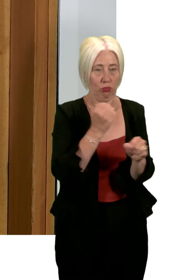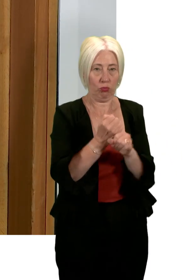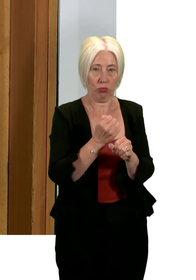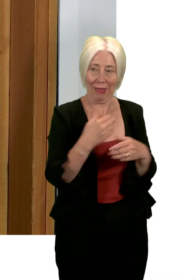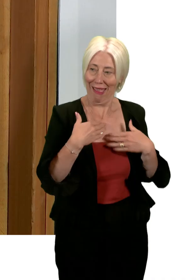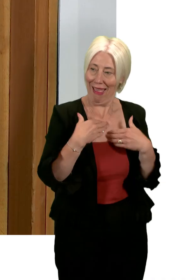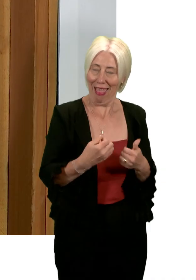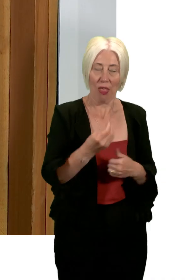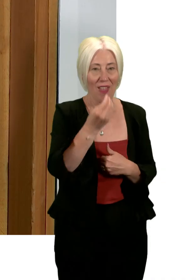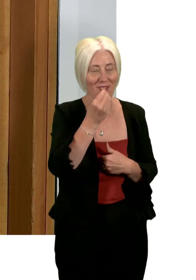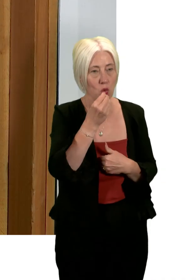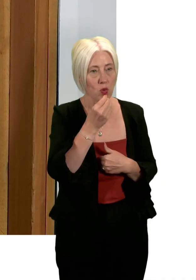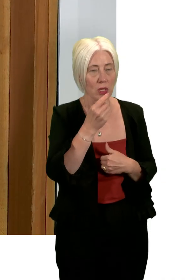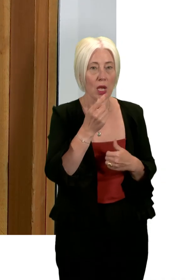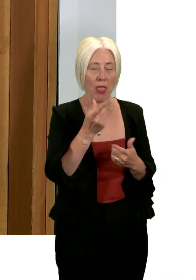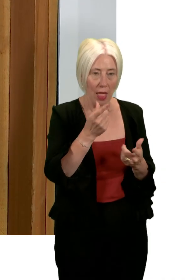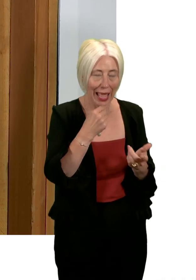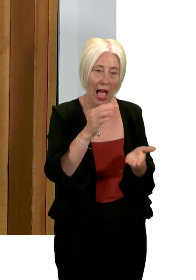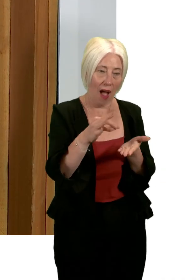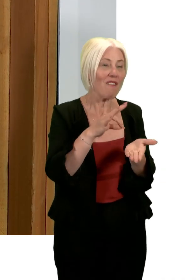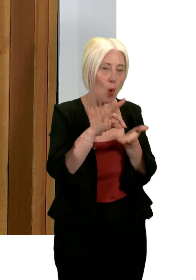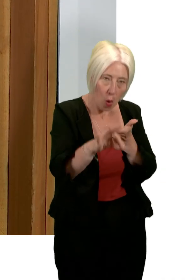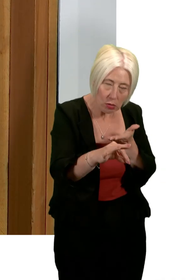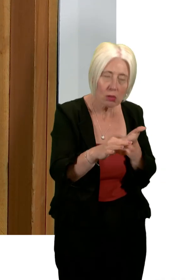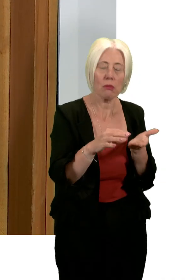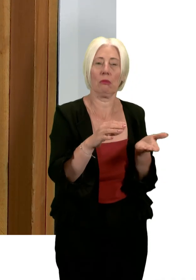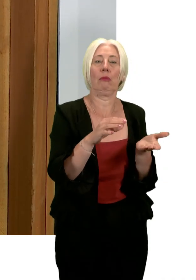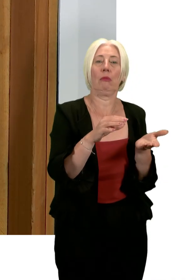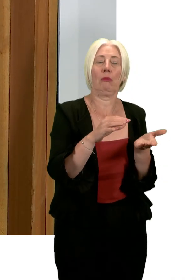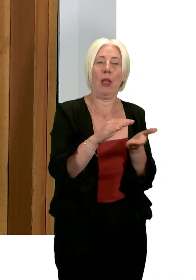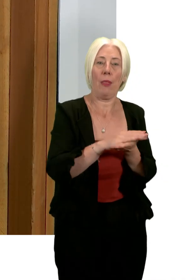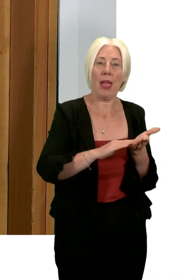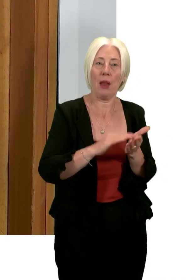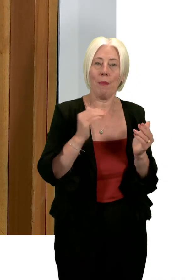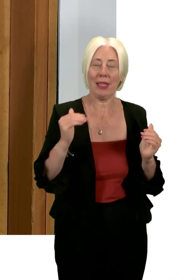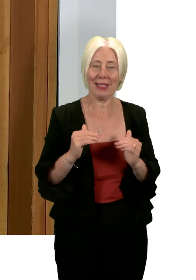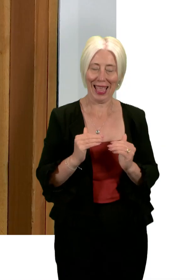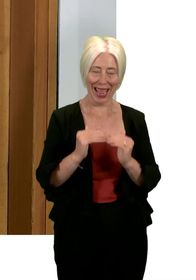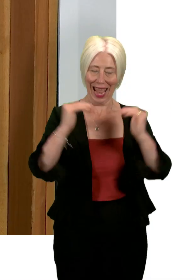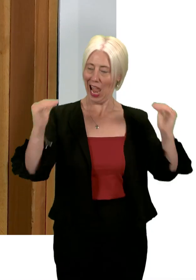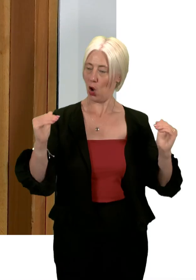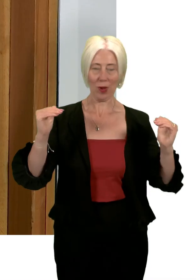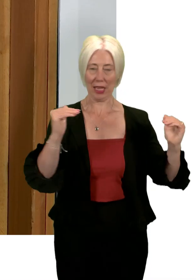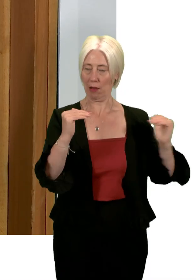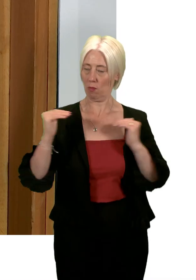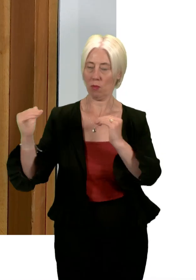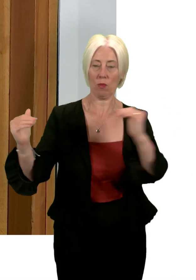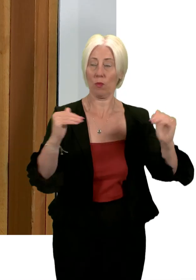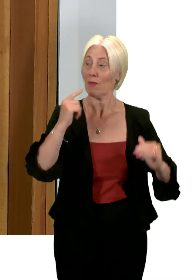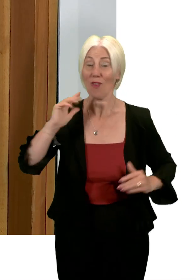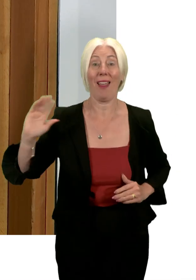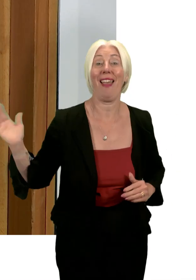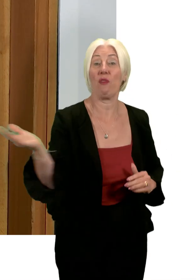more accessible, more affordable, and that creates equity for all, which I think touches into one of